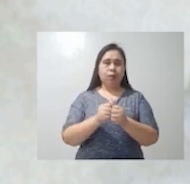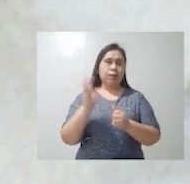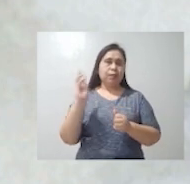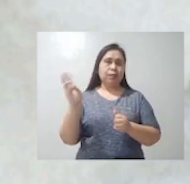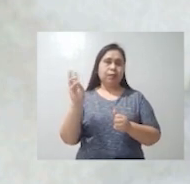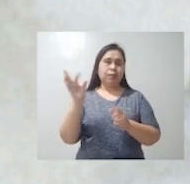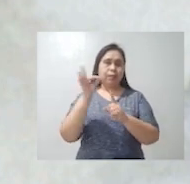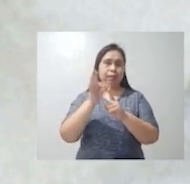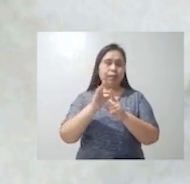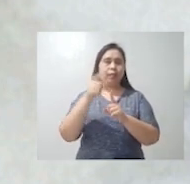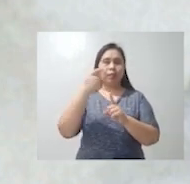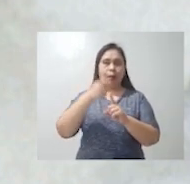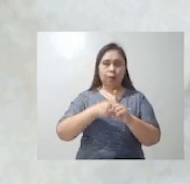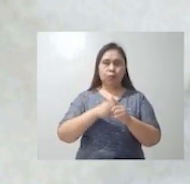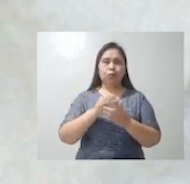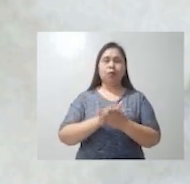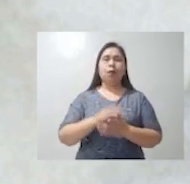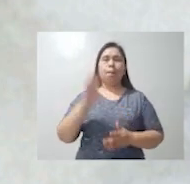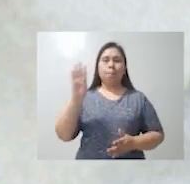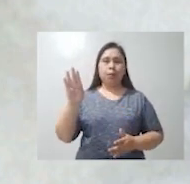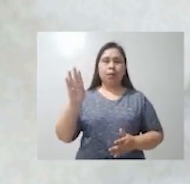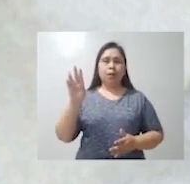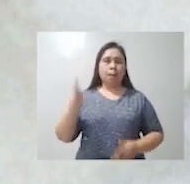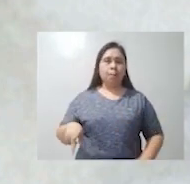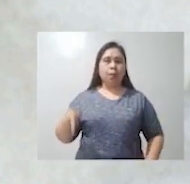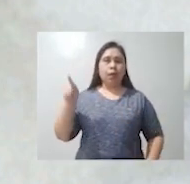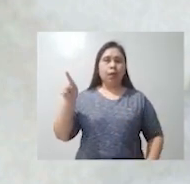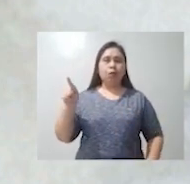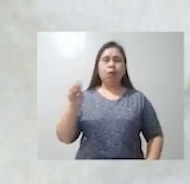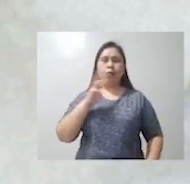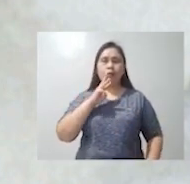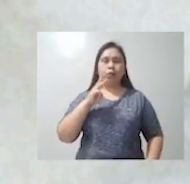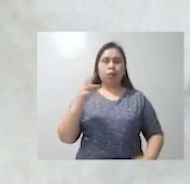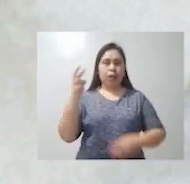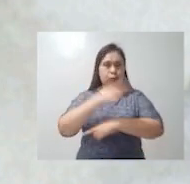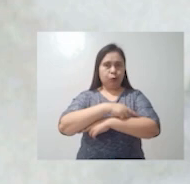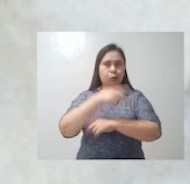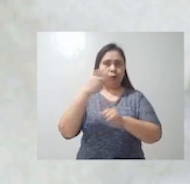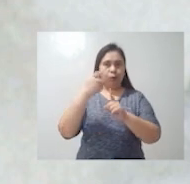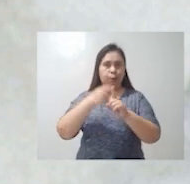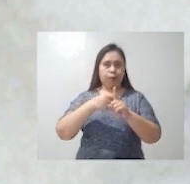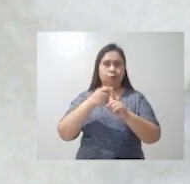Celsius. B. A pail of water at room temperature.